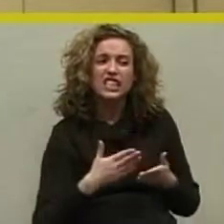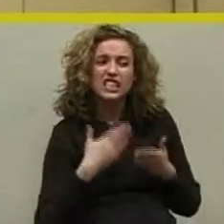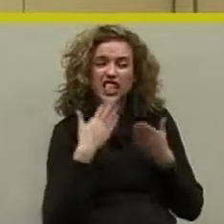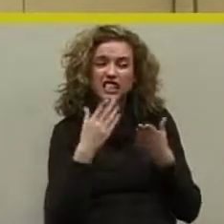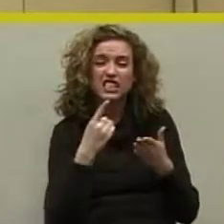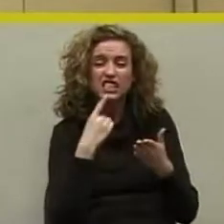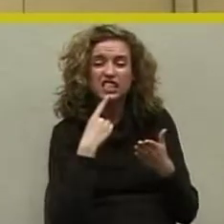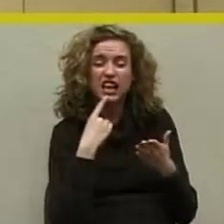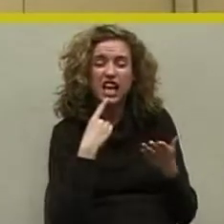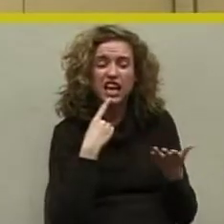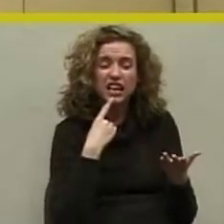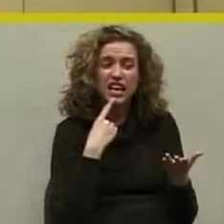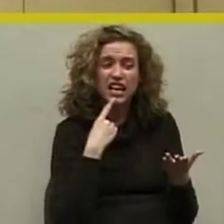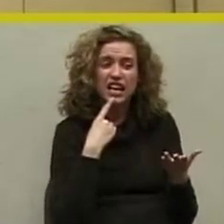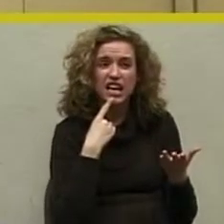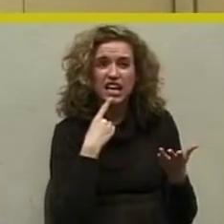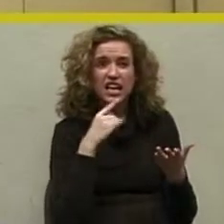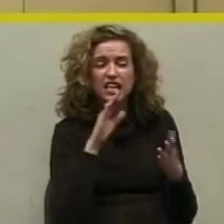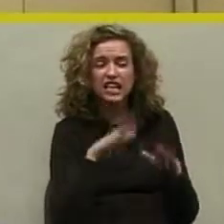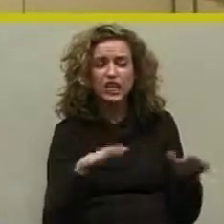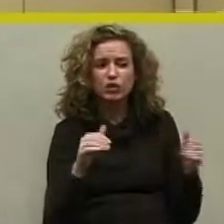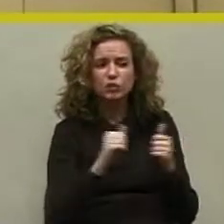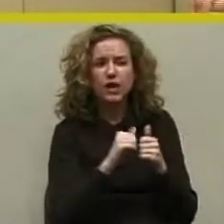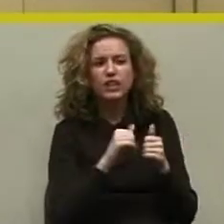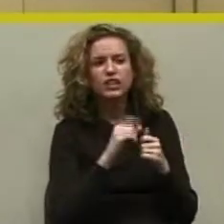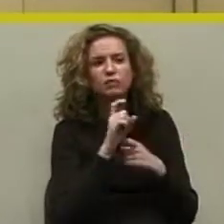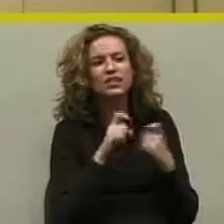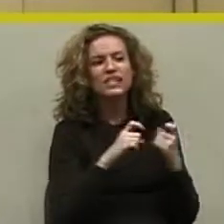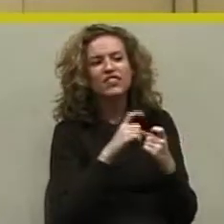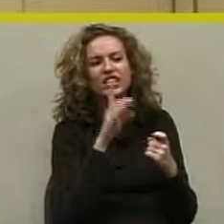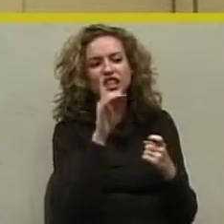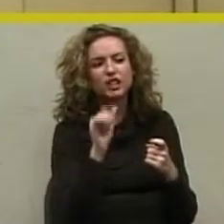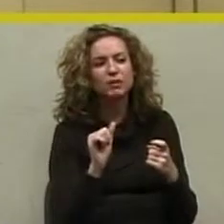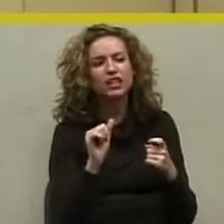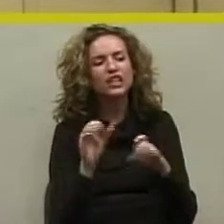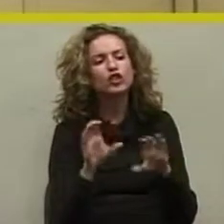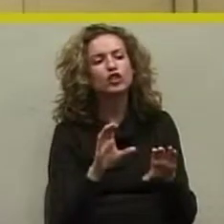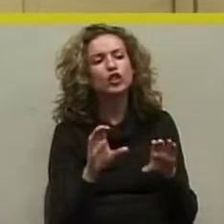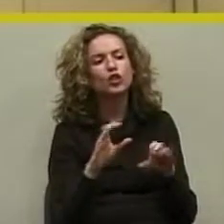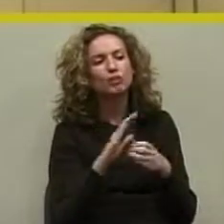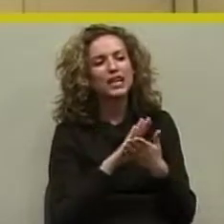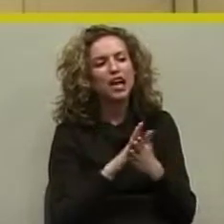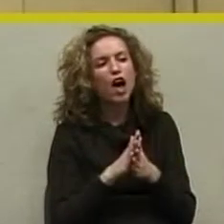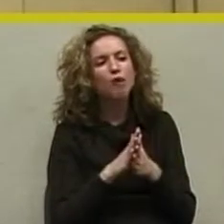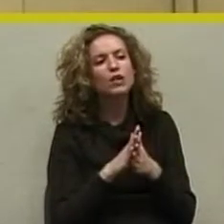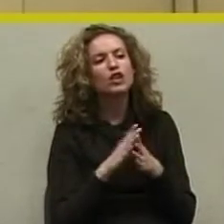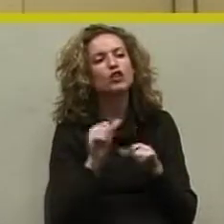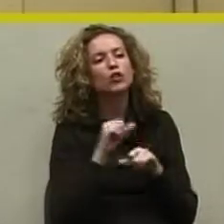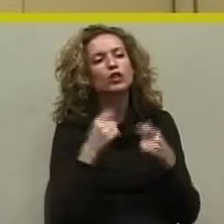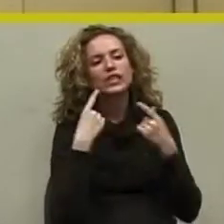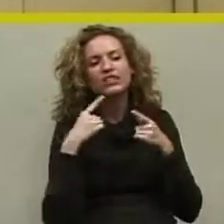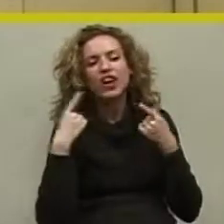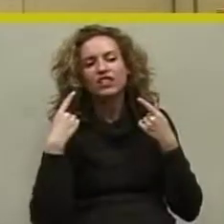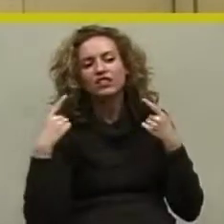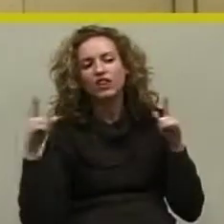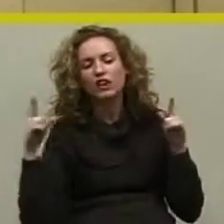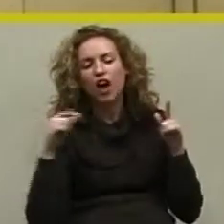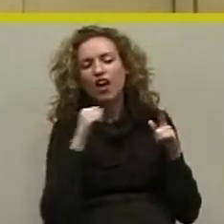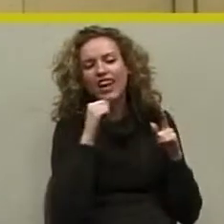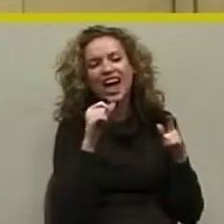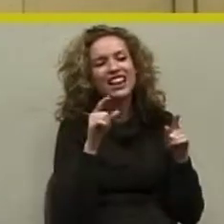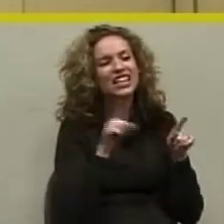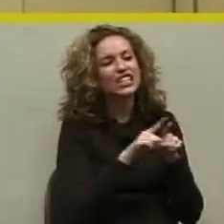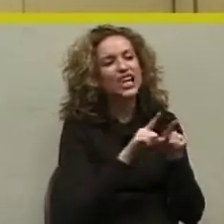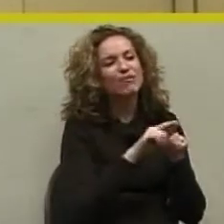that children with certain disabilities do to become socially successful are not the same things typical kids do